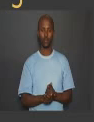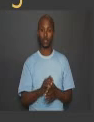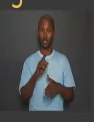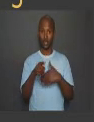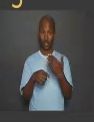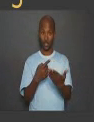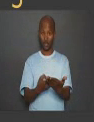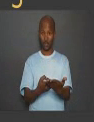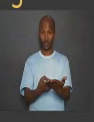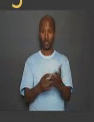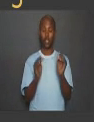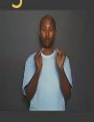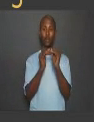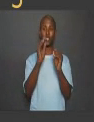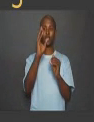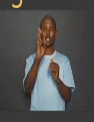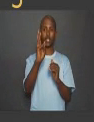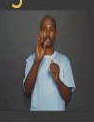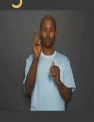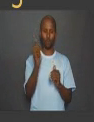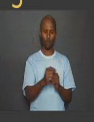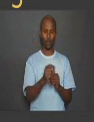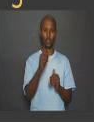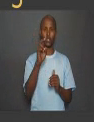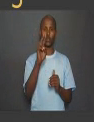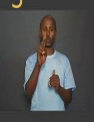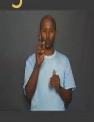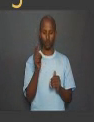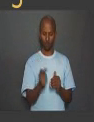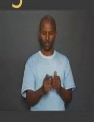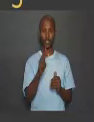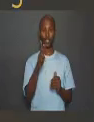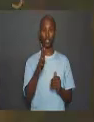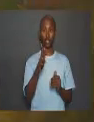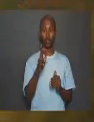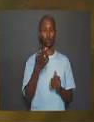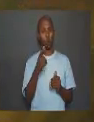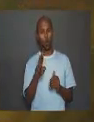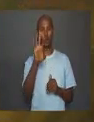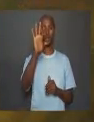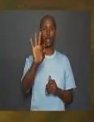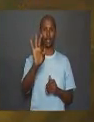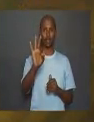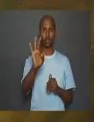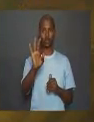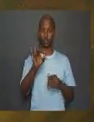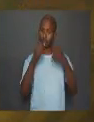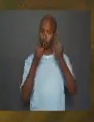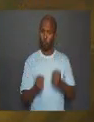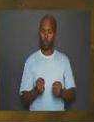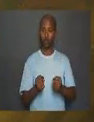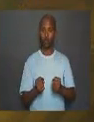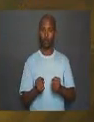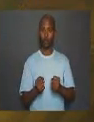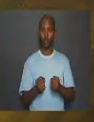This equals 6 over 2/3 or 9. It is possible